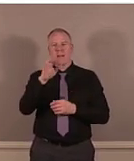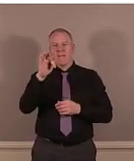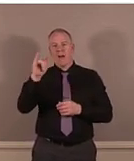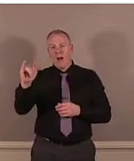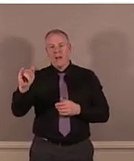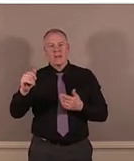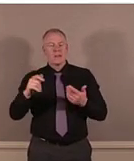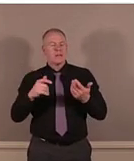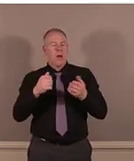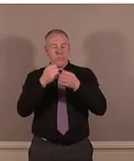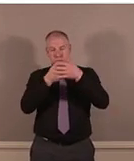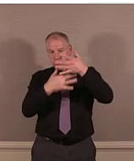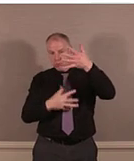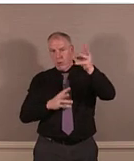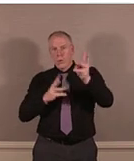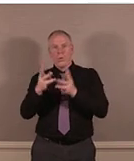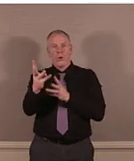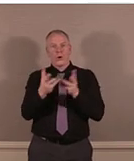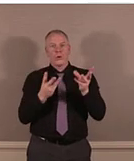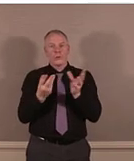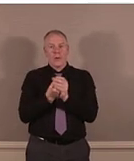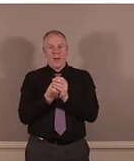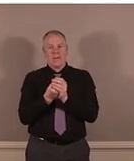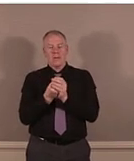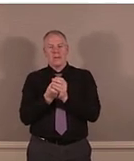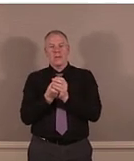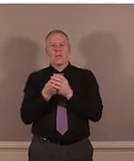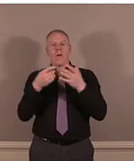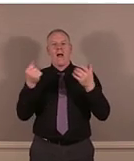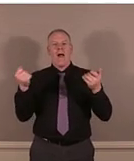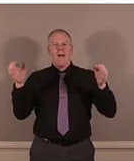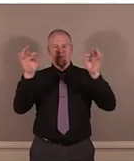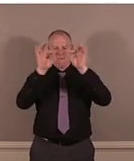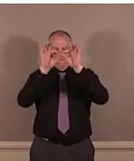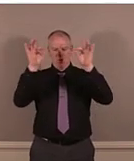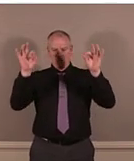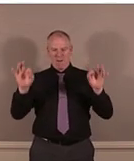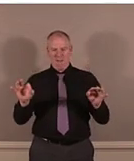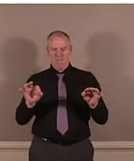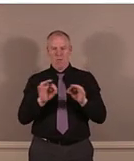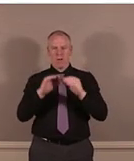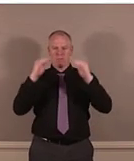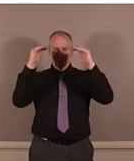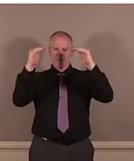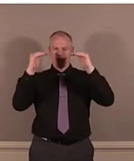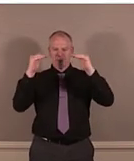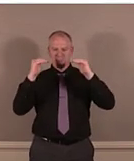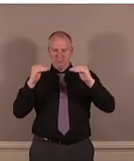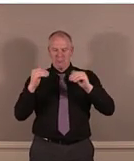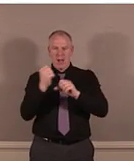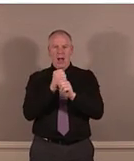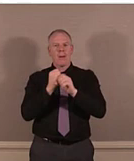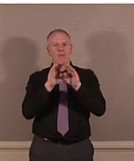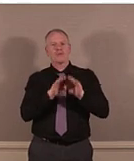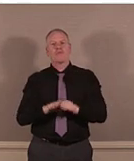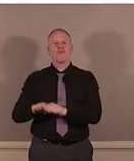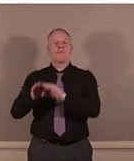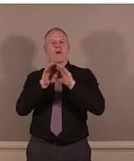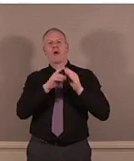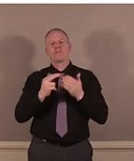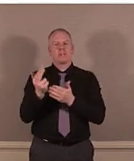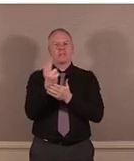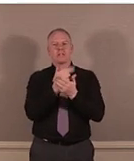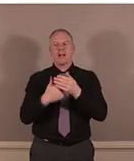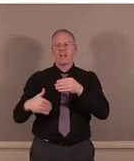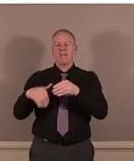of Education, all work together to develop a framework for universal design in further education